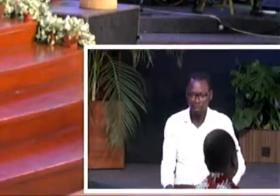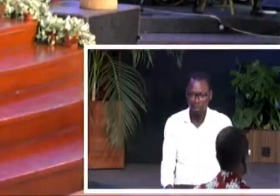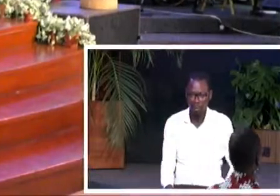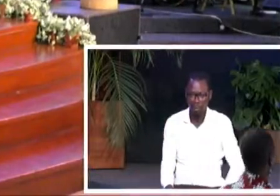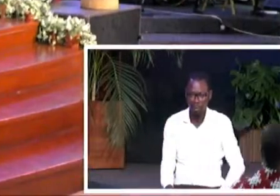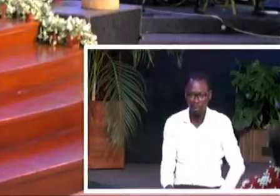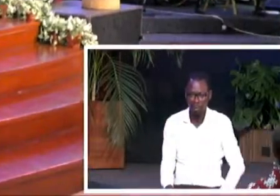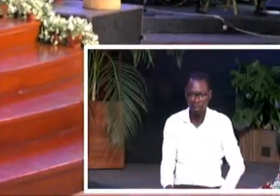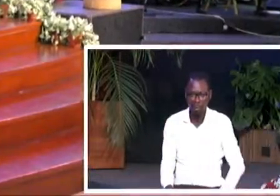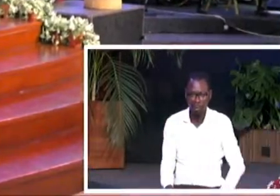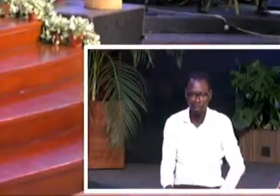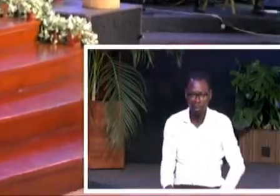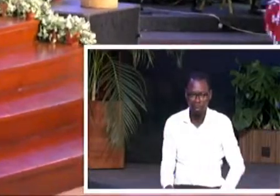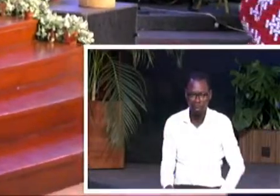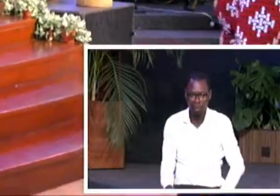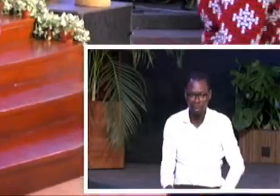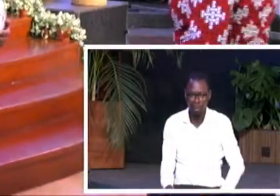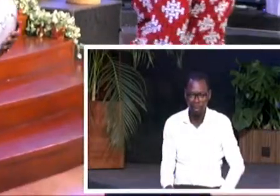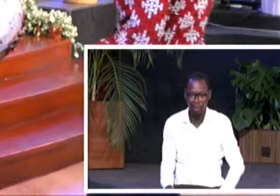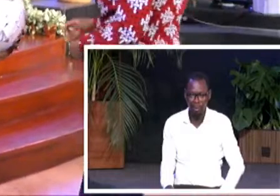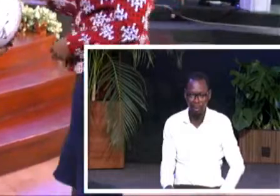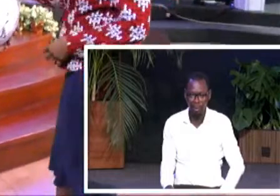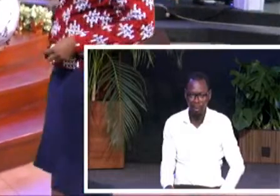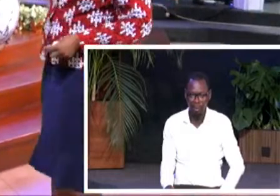The way you're smiling, as if you wanted it.